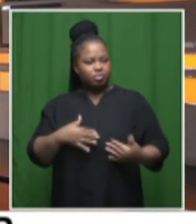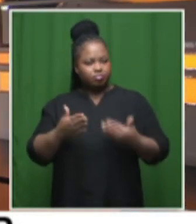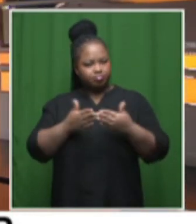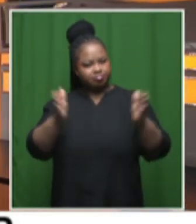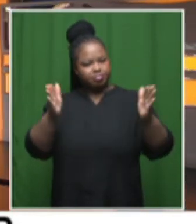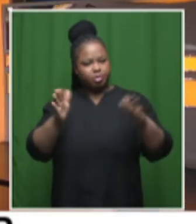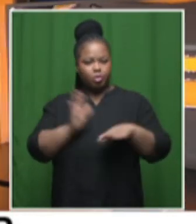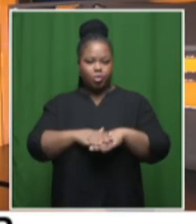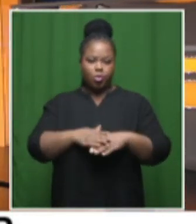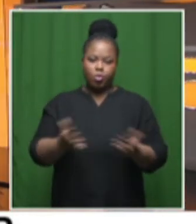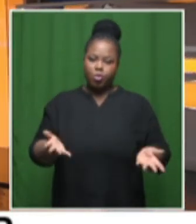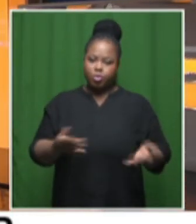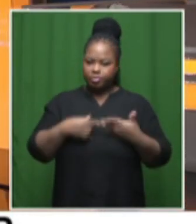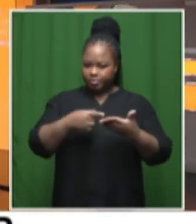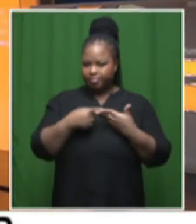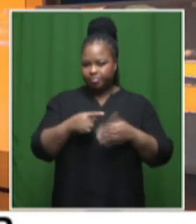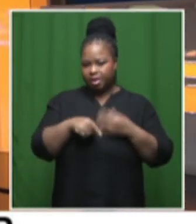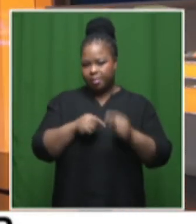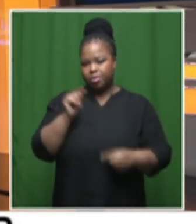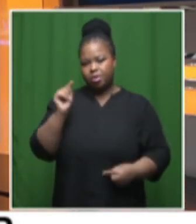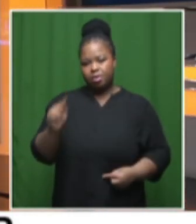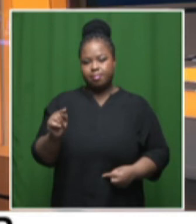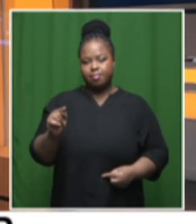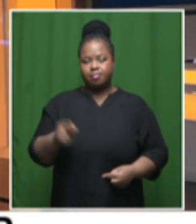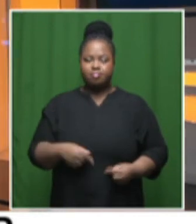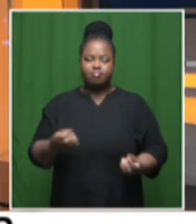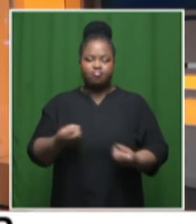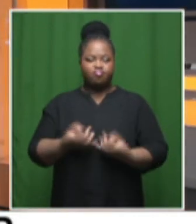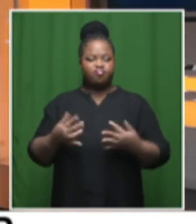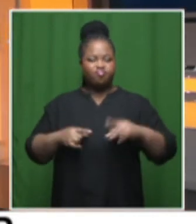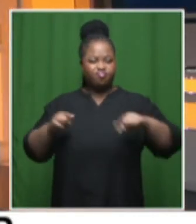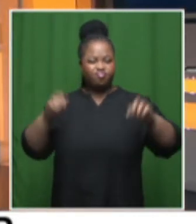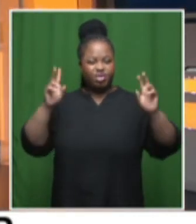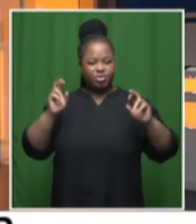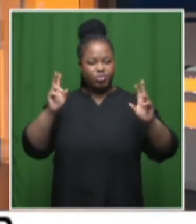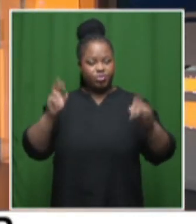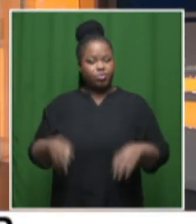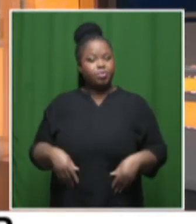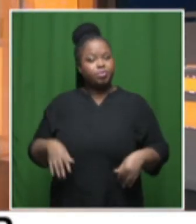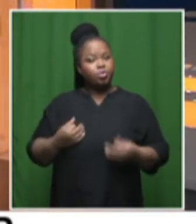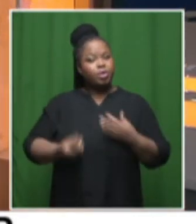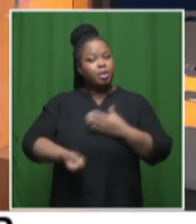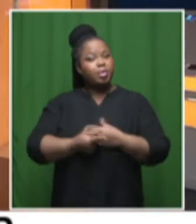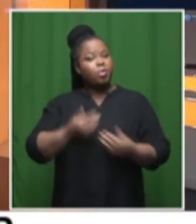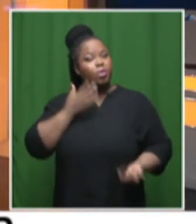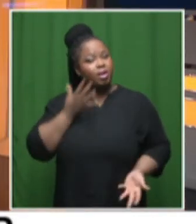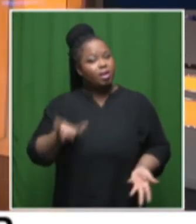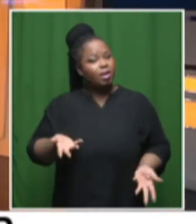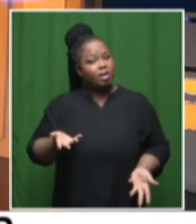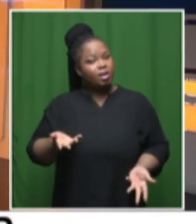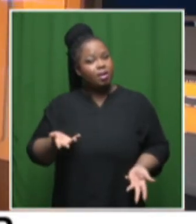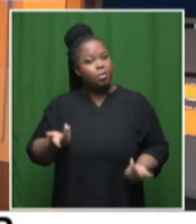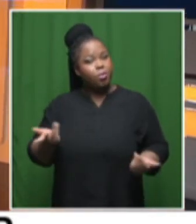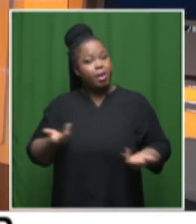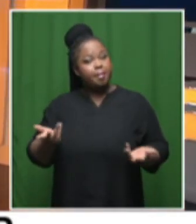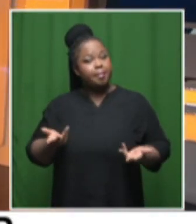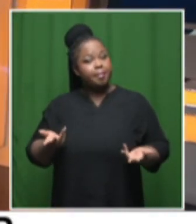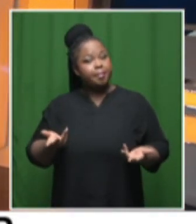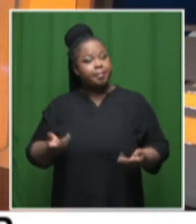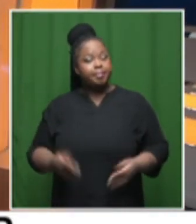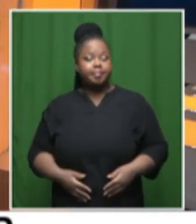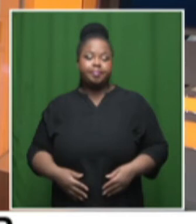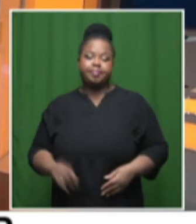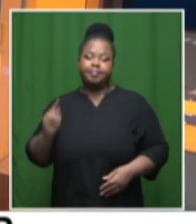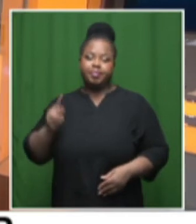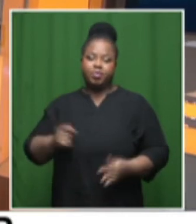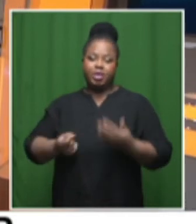up conversations with regards to a multiplicity of matters. Just share with us where it'll be held, just briefly. So the